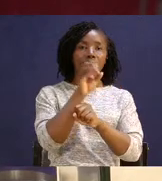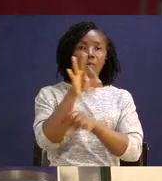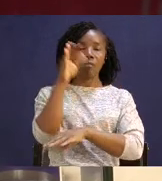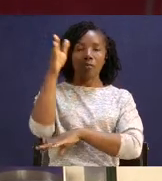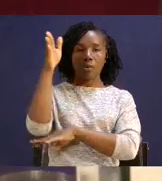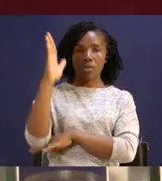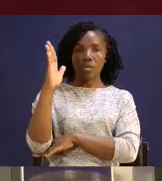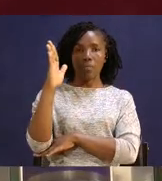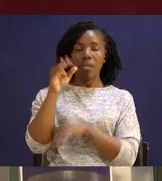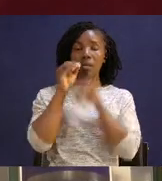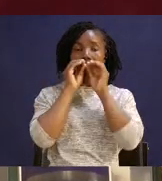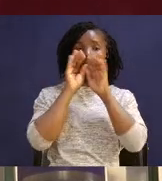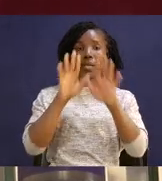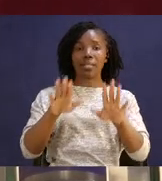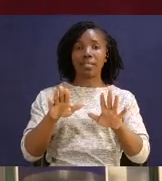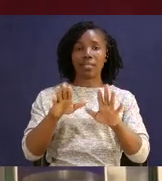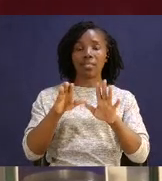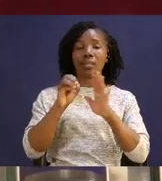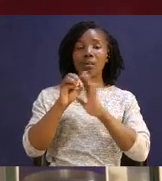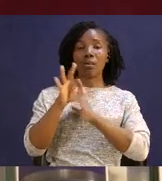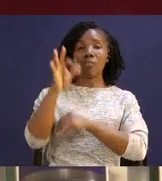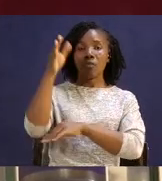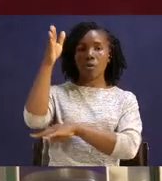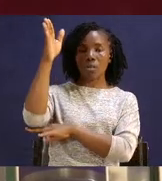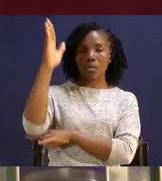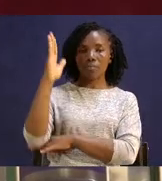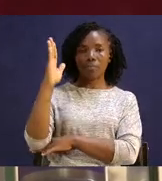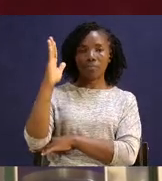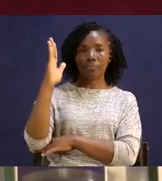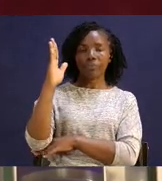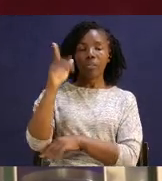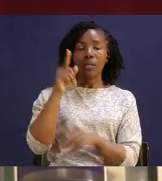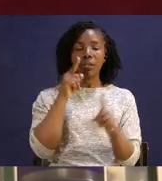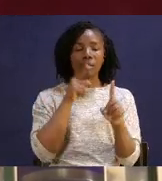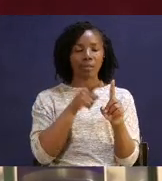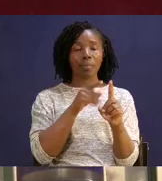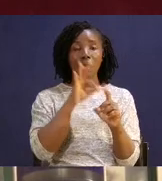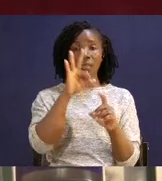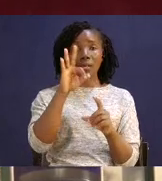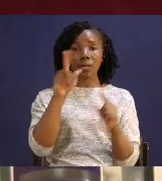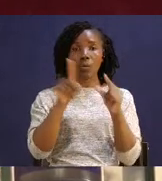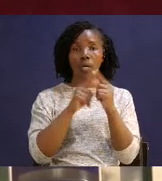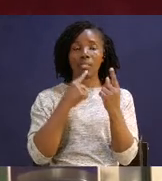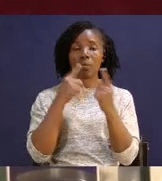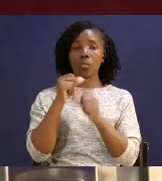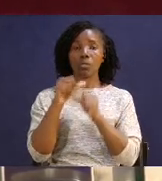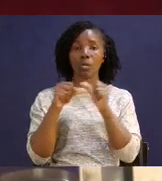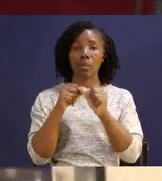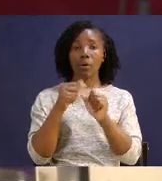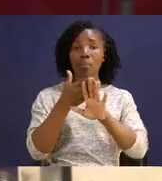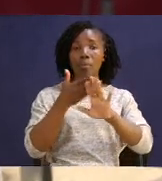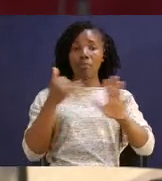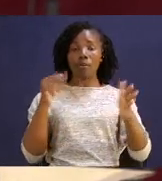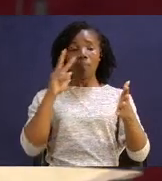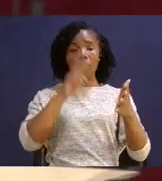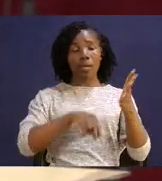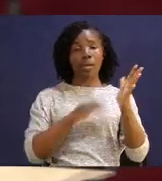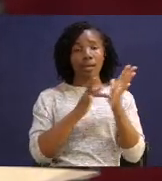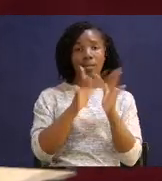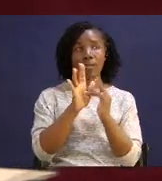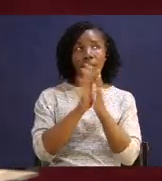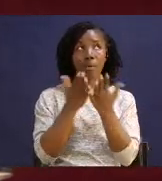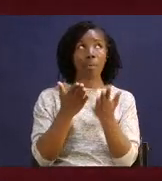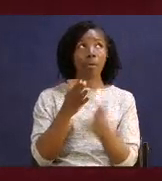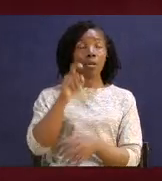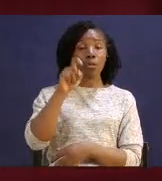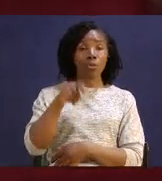the blessings of God. And so three words we'll be talking about before I read the passage so that you know what we're talking